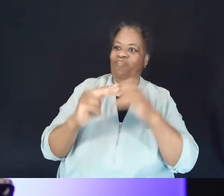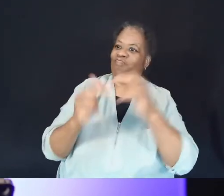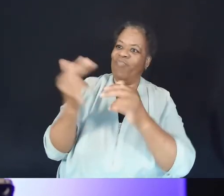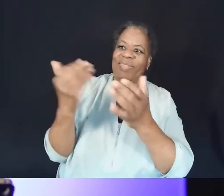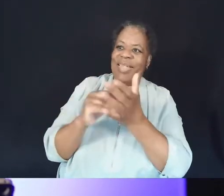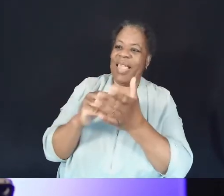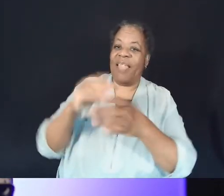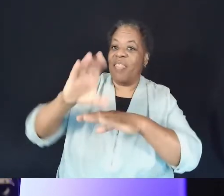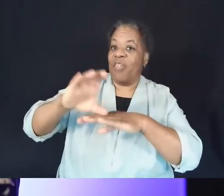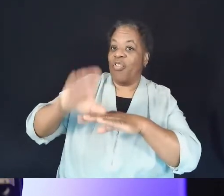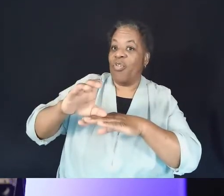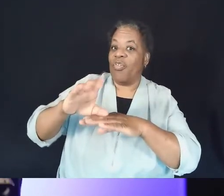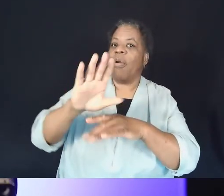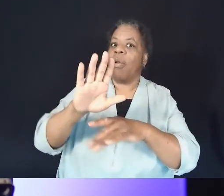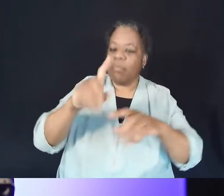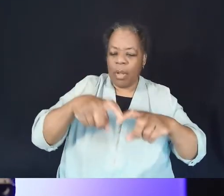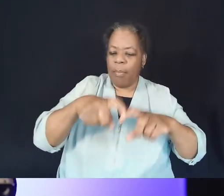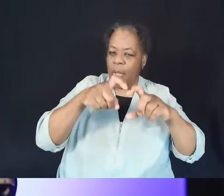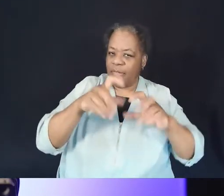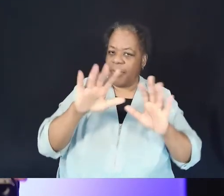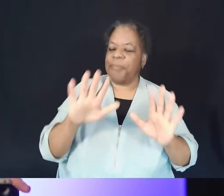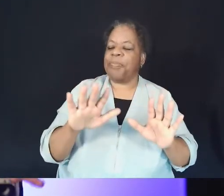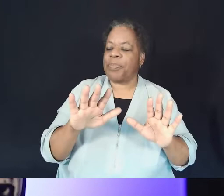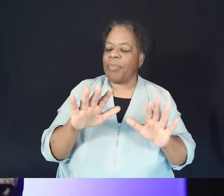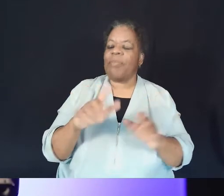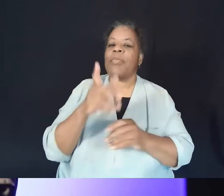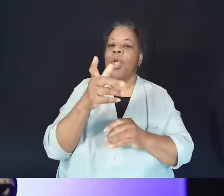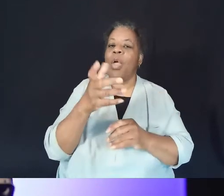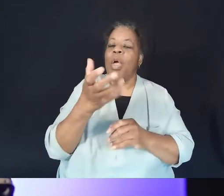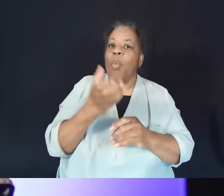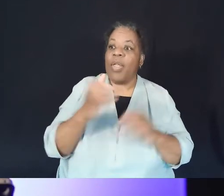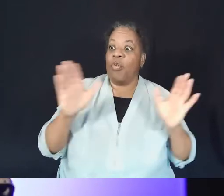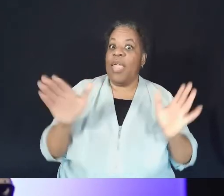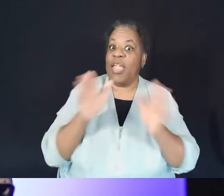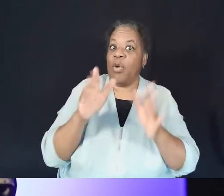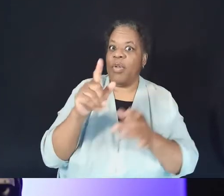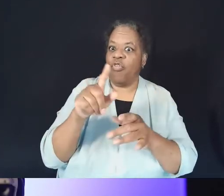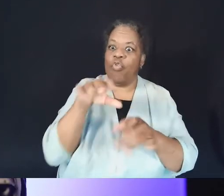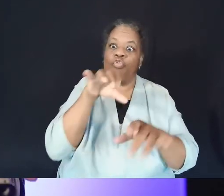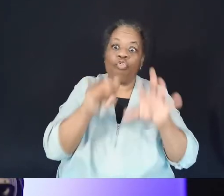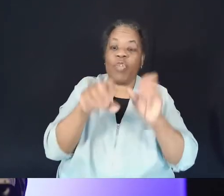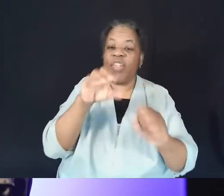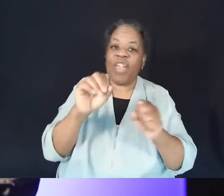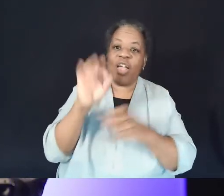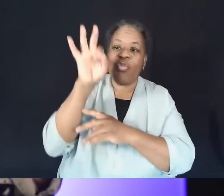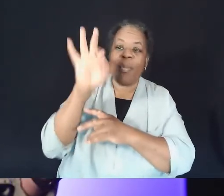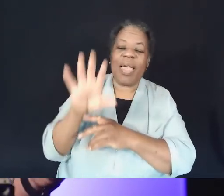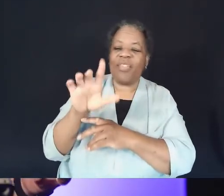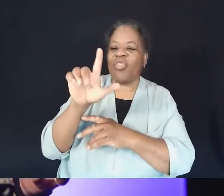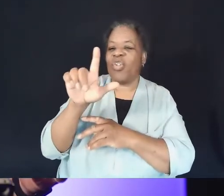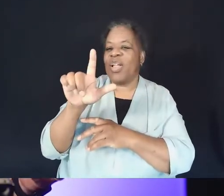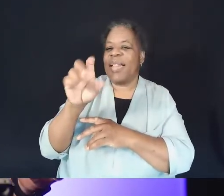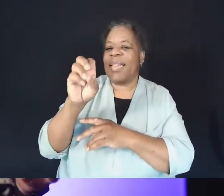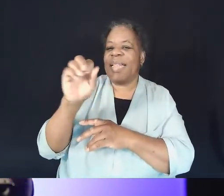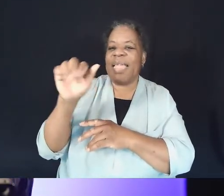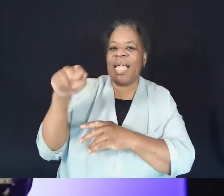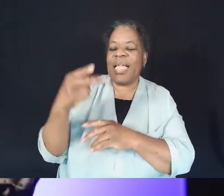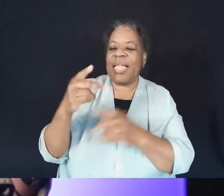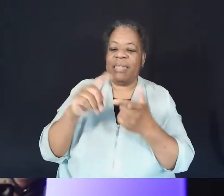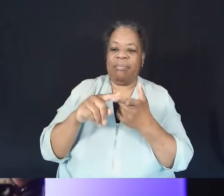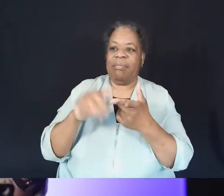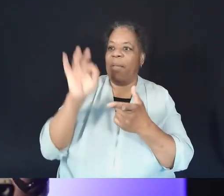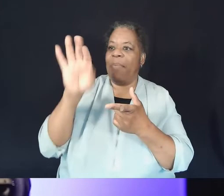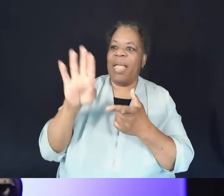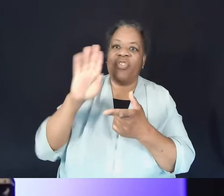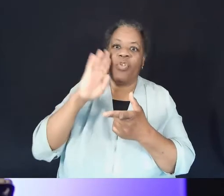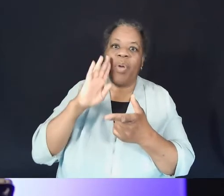here. I would love to encourage you to reach out to Pastor Aaliyah Knight, Breton, or to Pastor Brian, or even to me